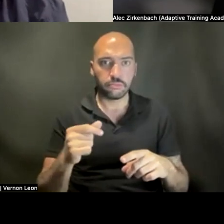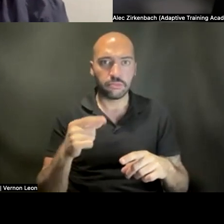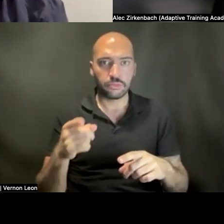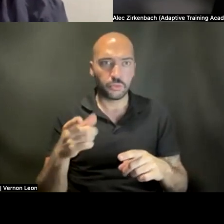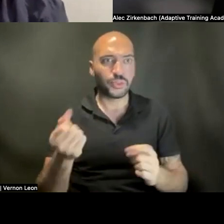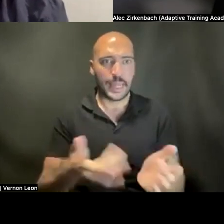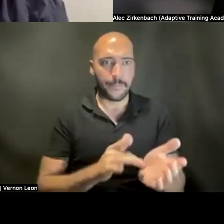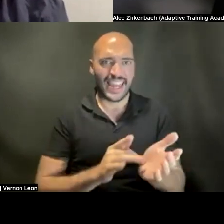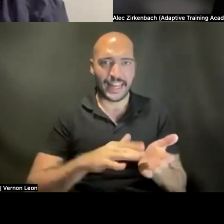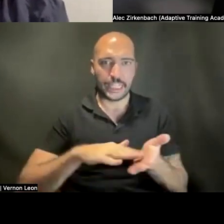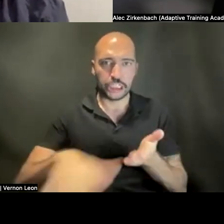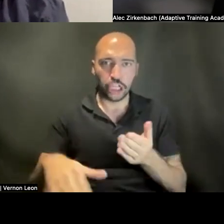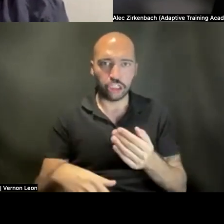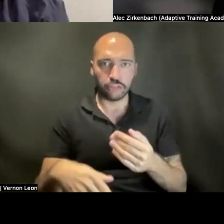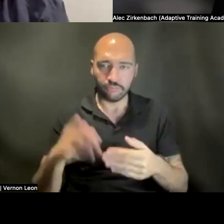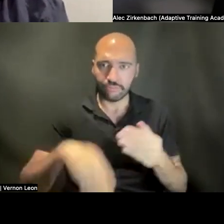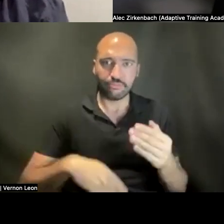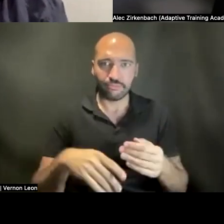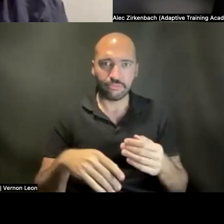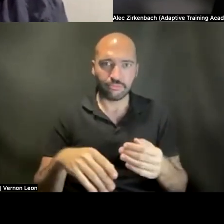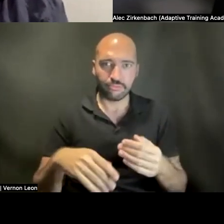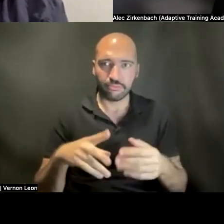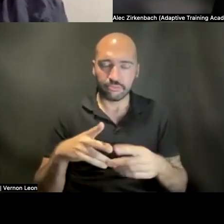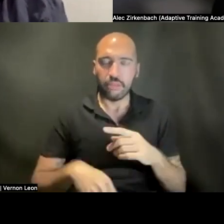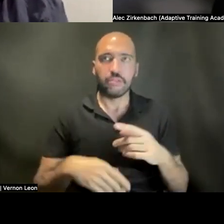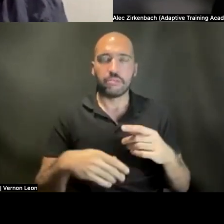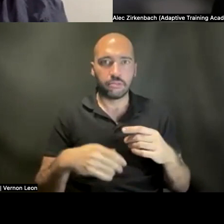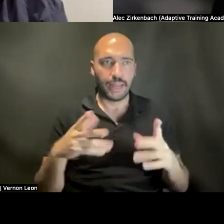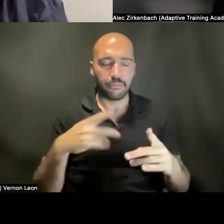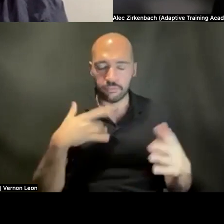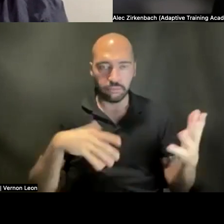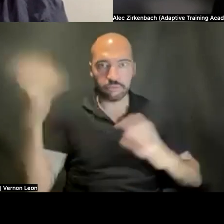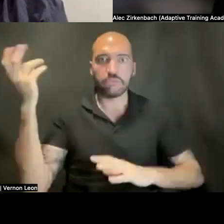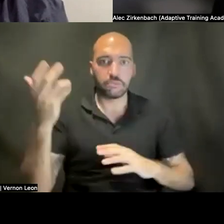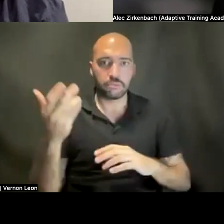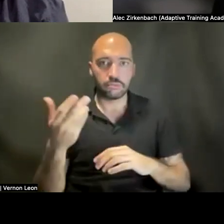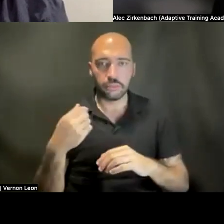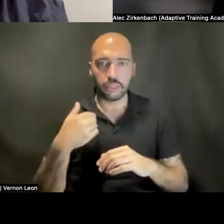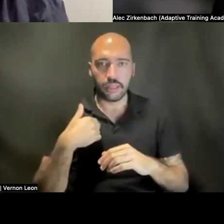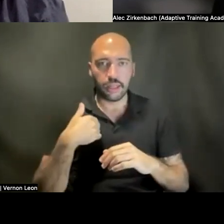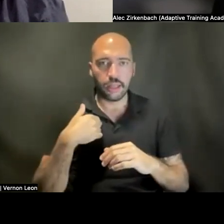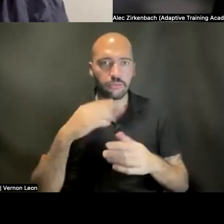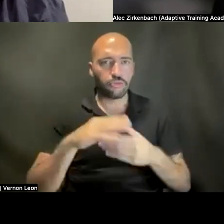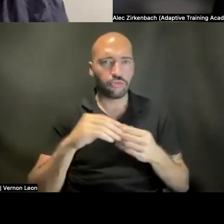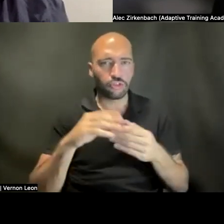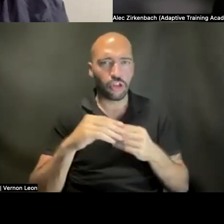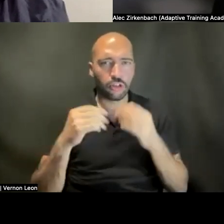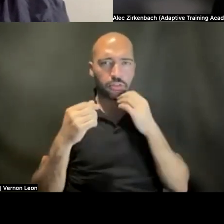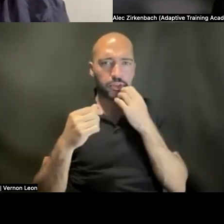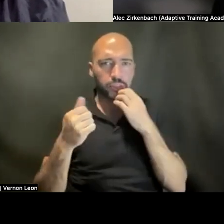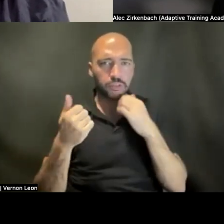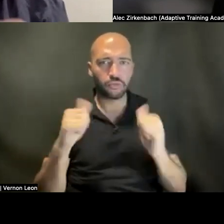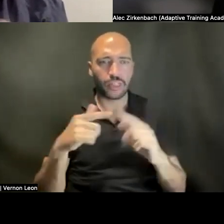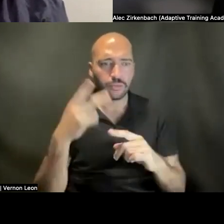medically discharged. And so I think that's really caught a lot of them off guard. And I was trying to